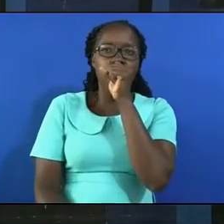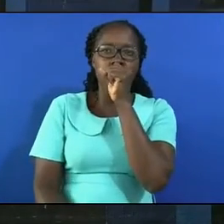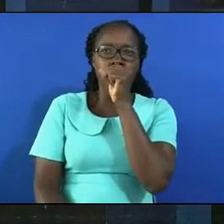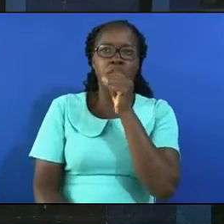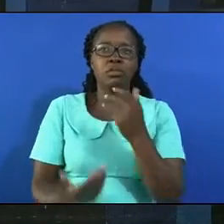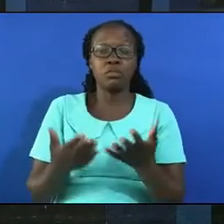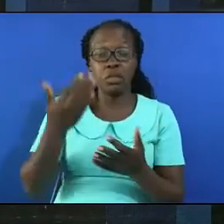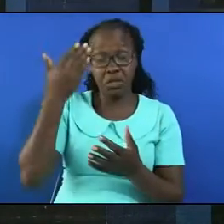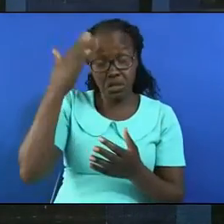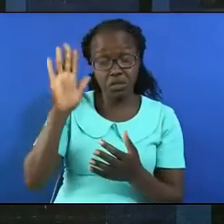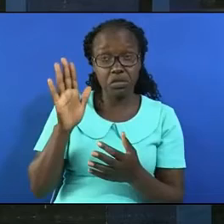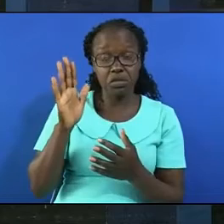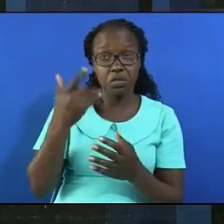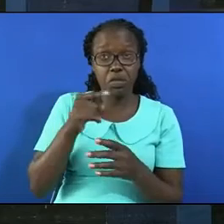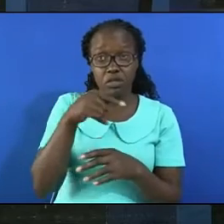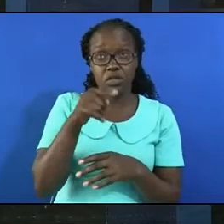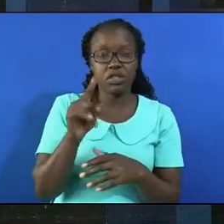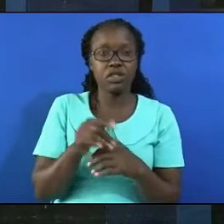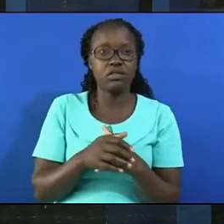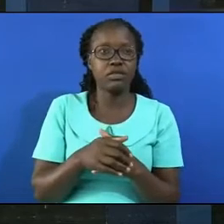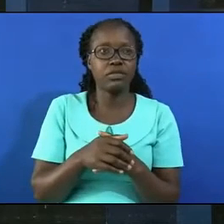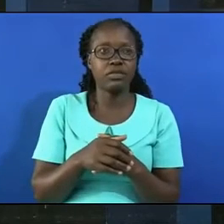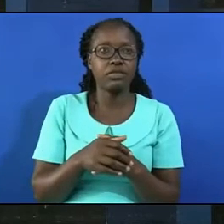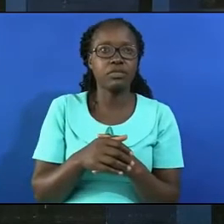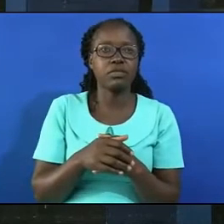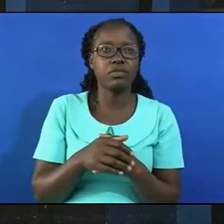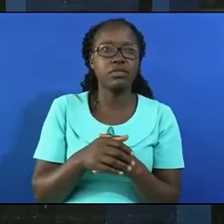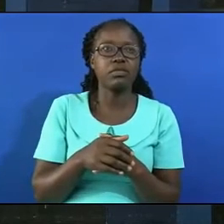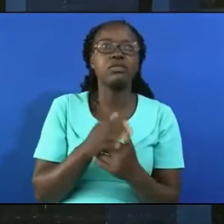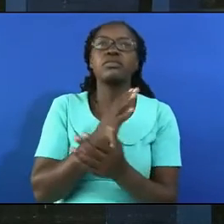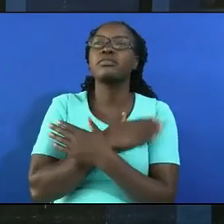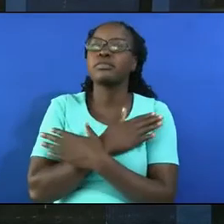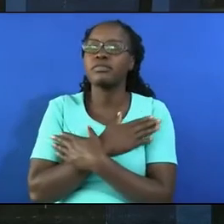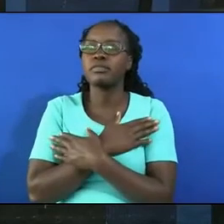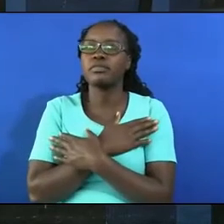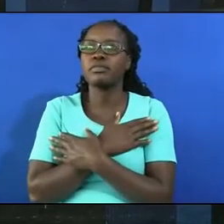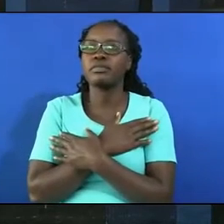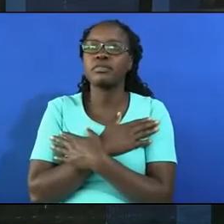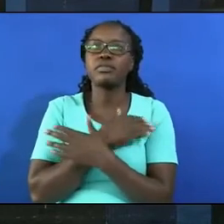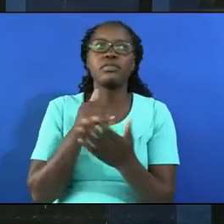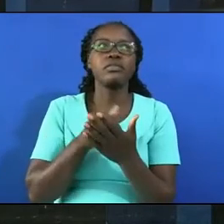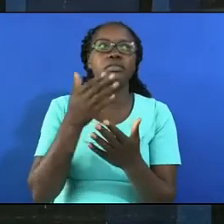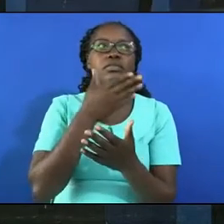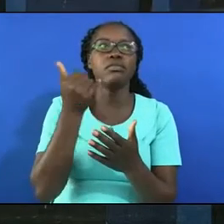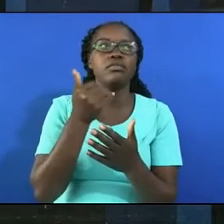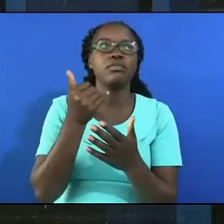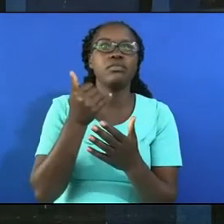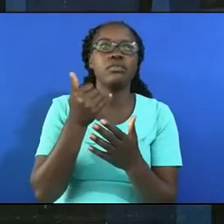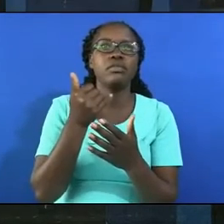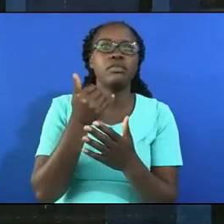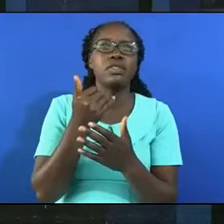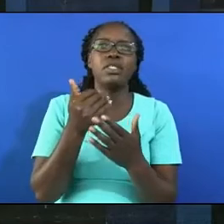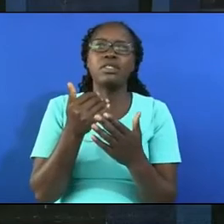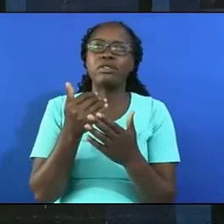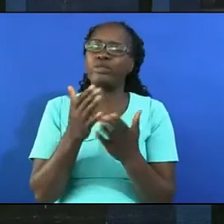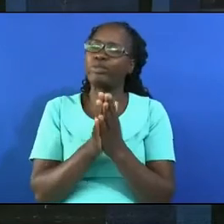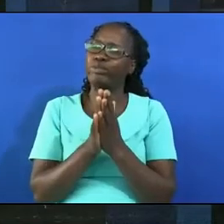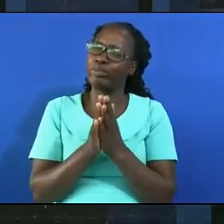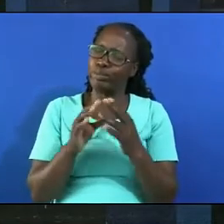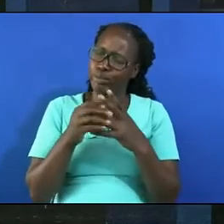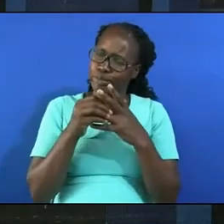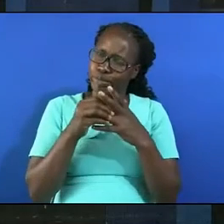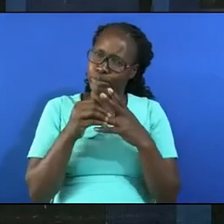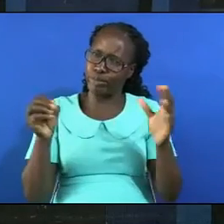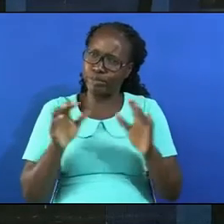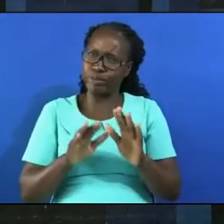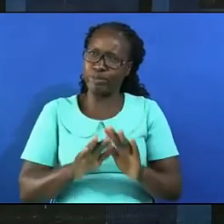know, but we know. Let me tell you, friends, it is better to sever those ties and